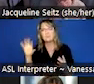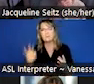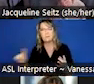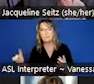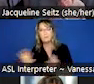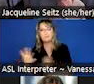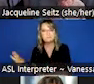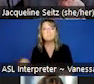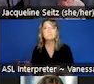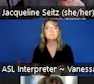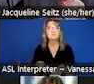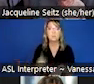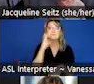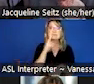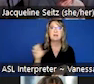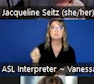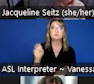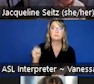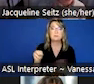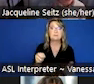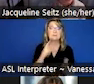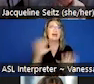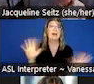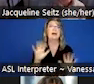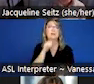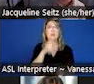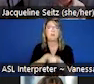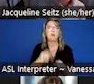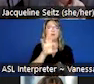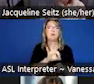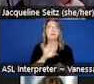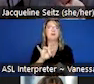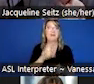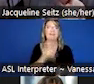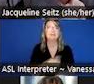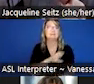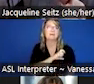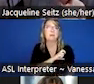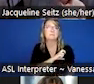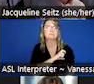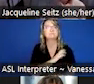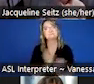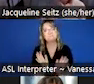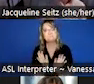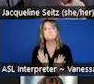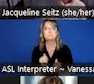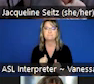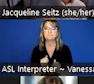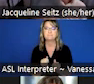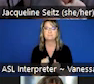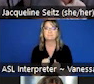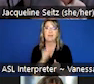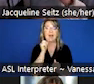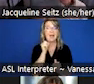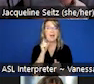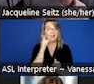media movement saying, don't call 988, it's just the cops. And I think that is probably